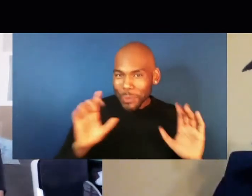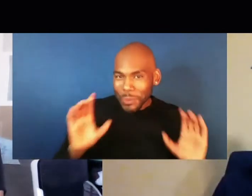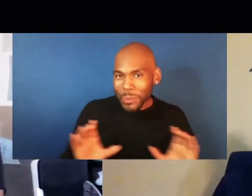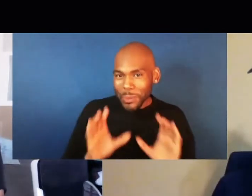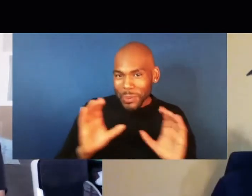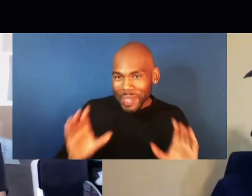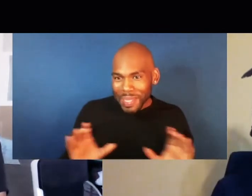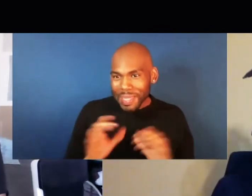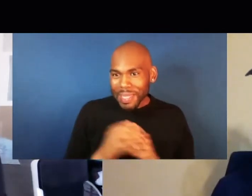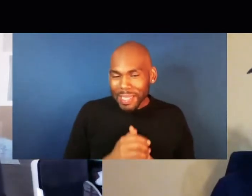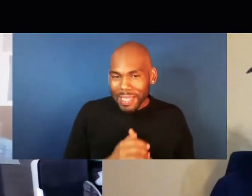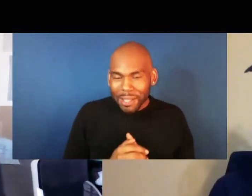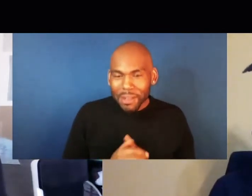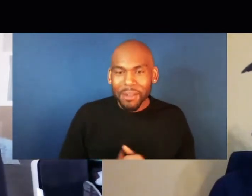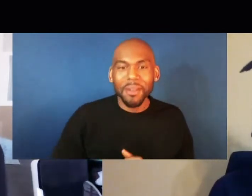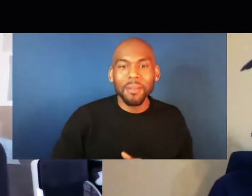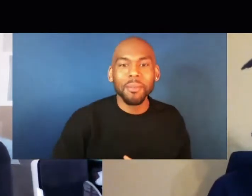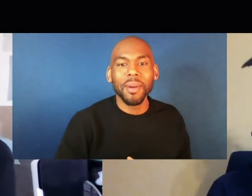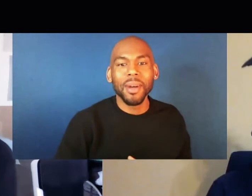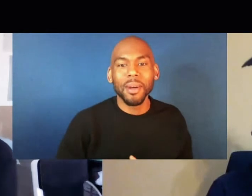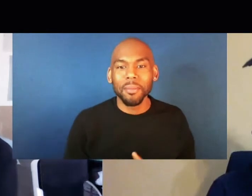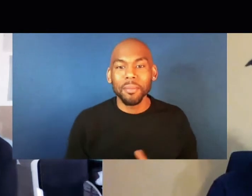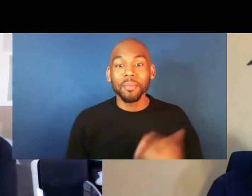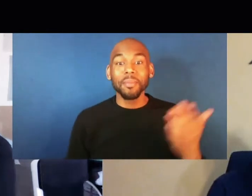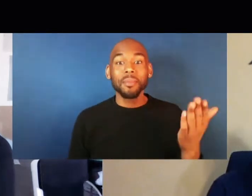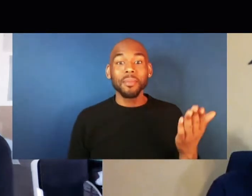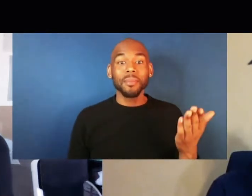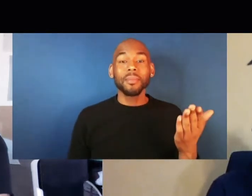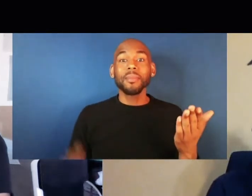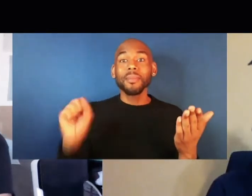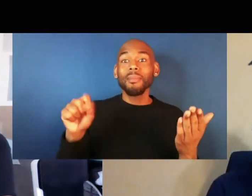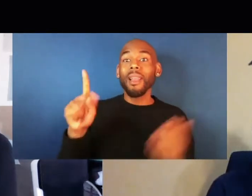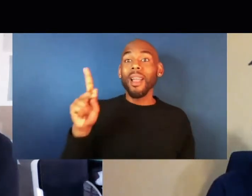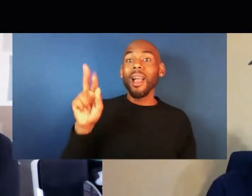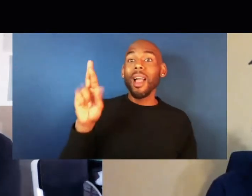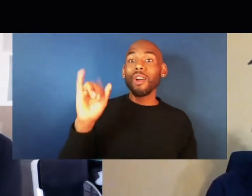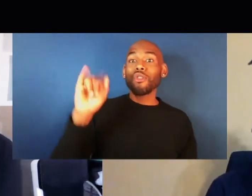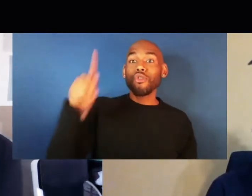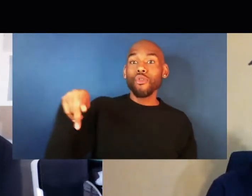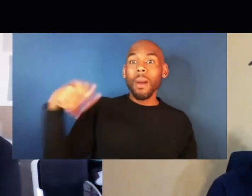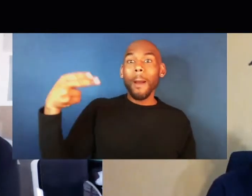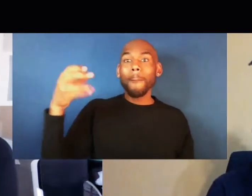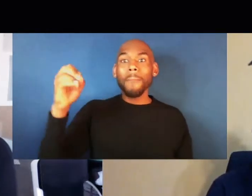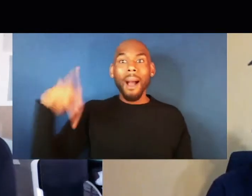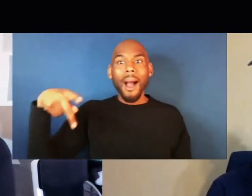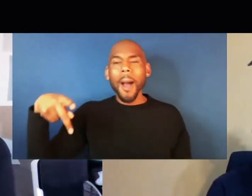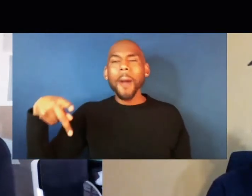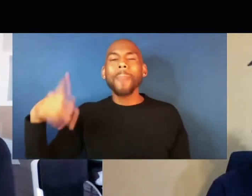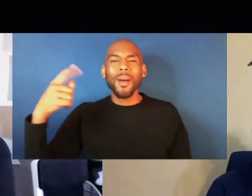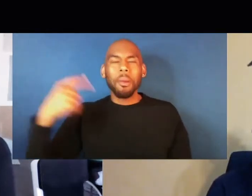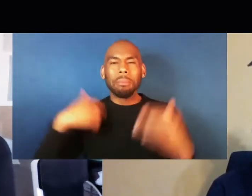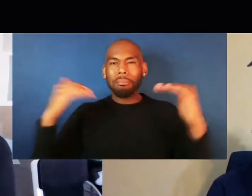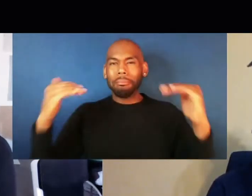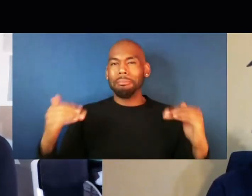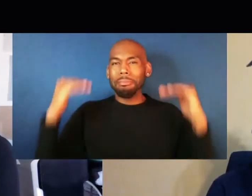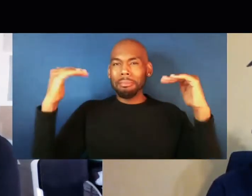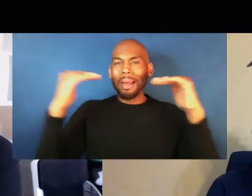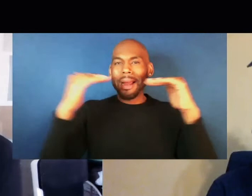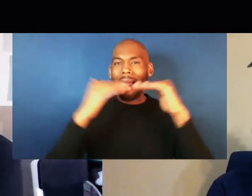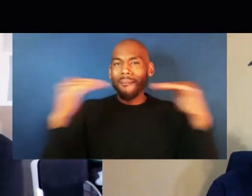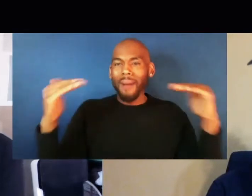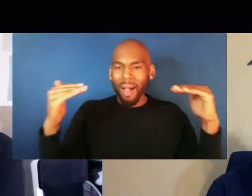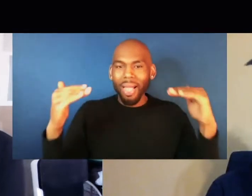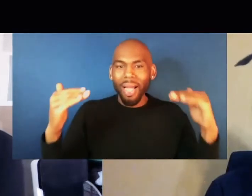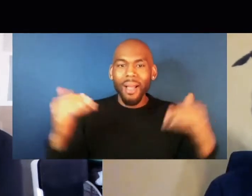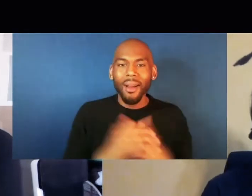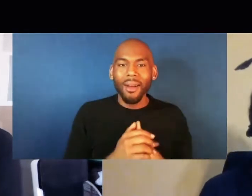there. Thank you so much, Sophie. Yeah, I mean, Crip Hop has took it to the next